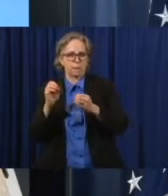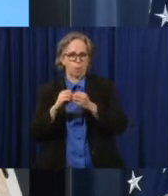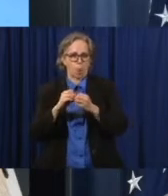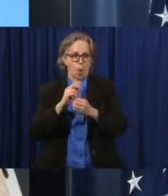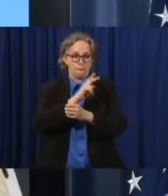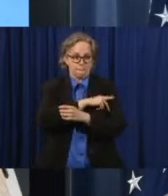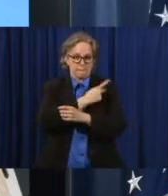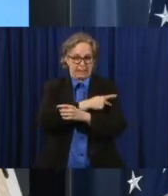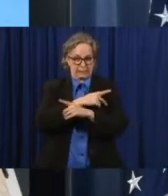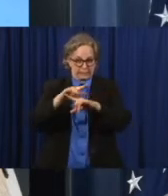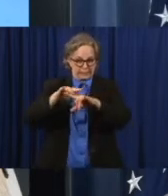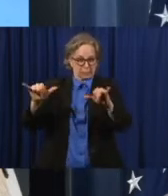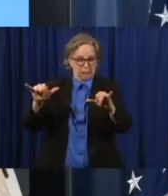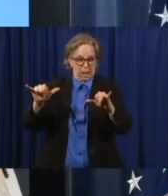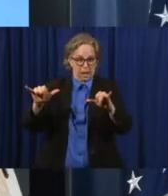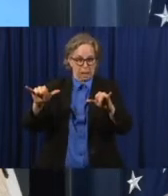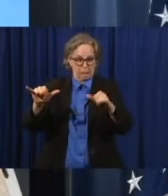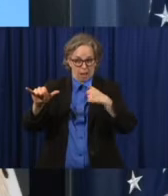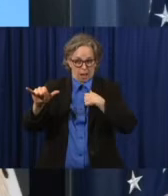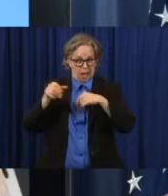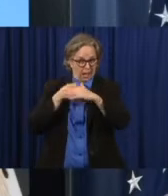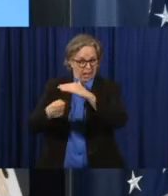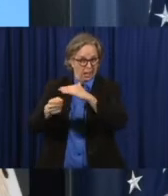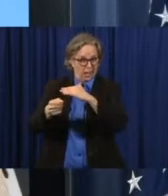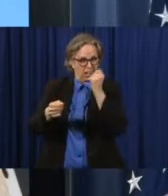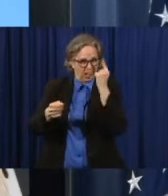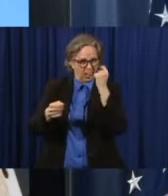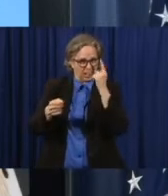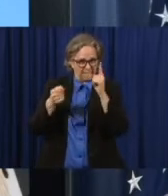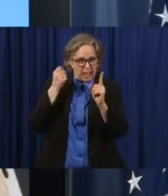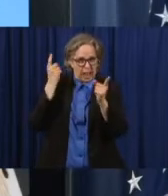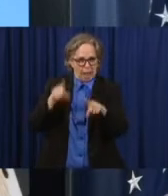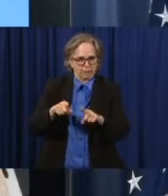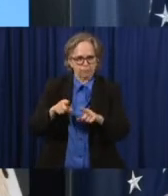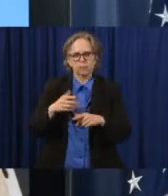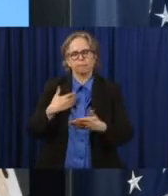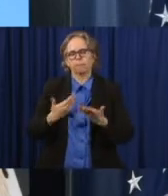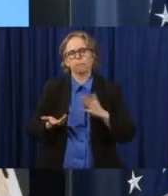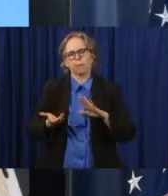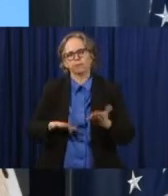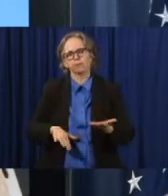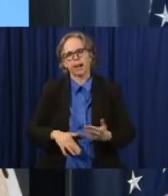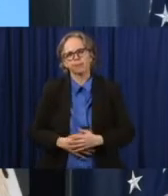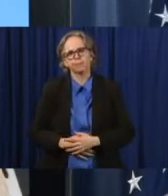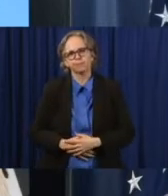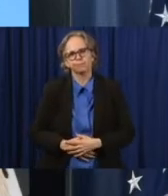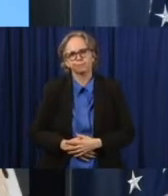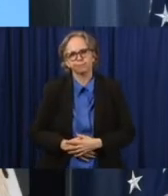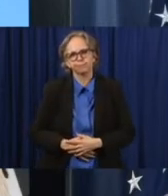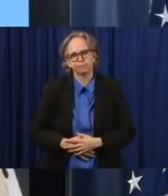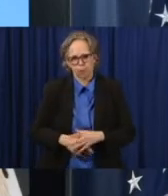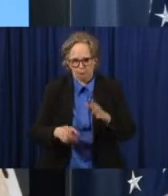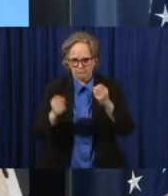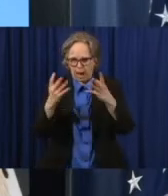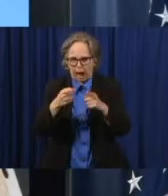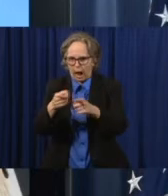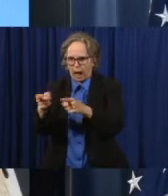flooded with what I had, I probably wouldn't have made it. So he said